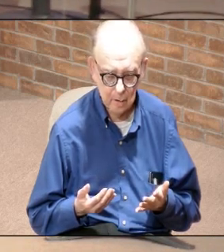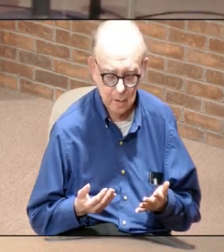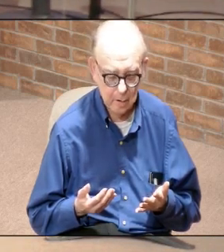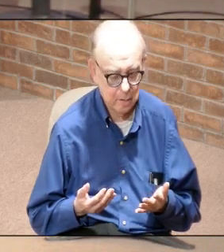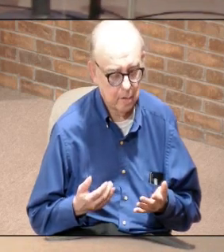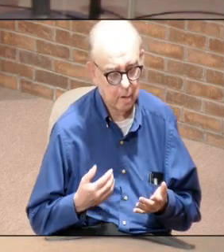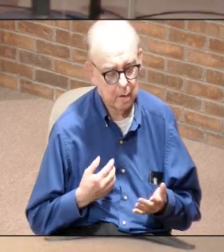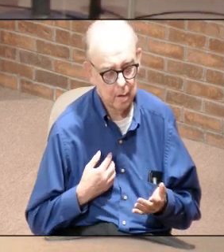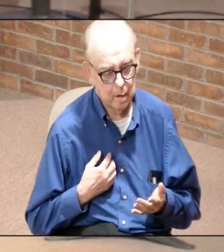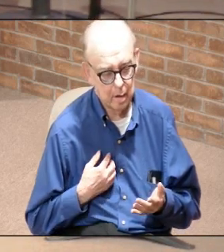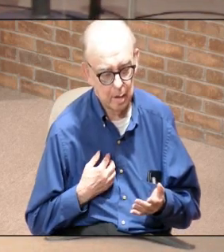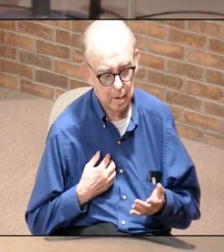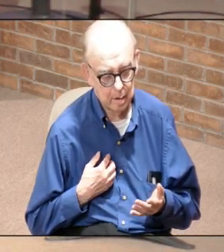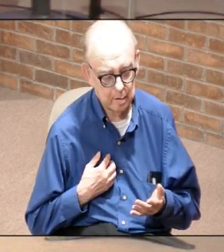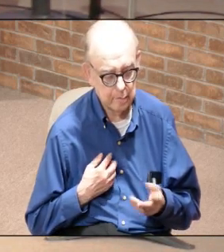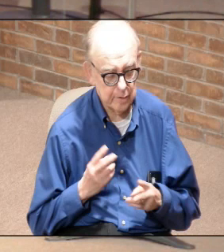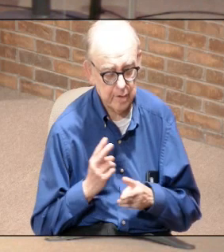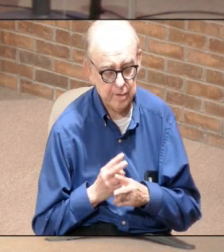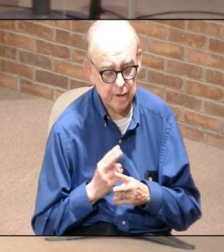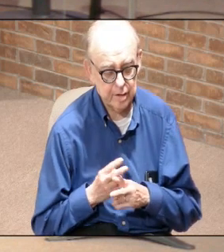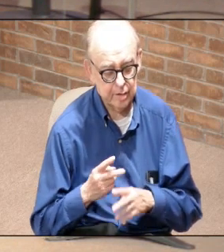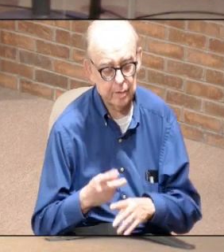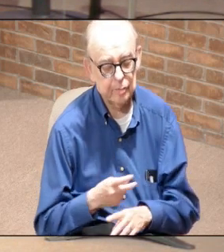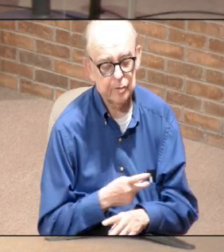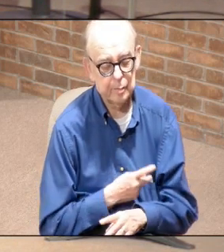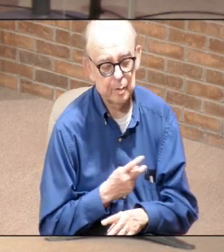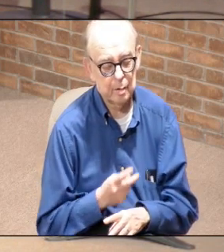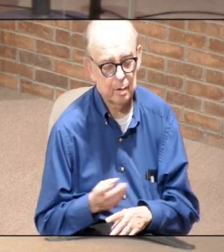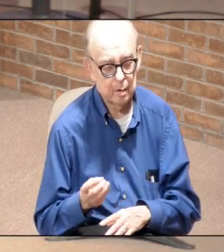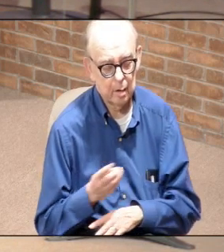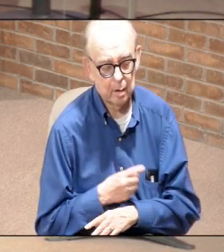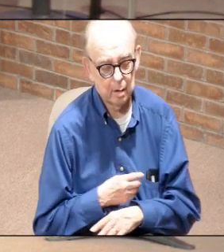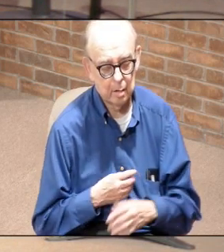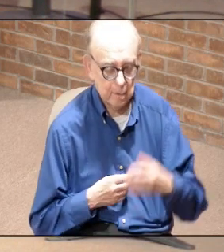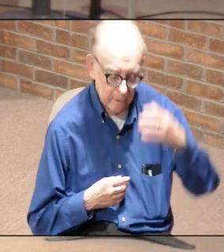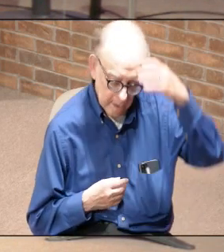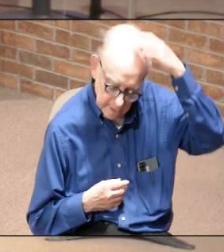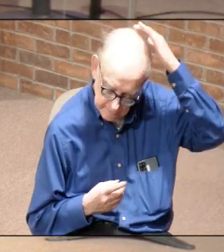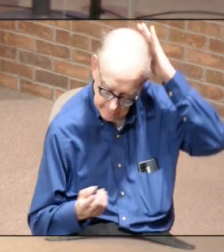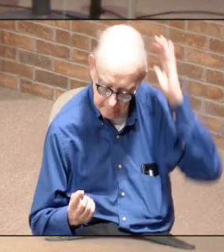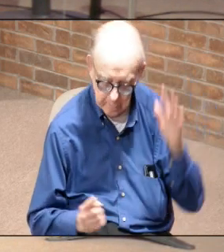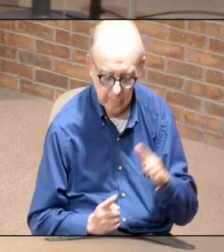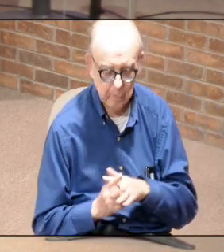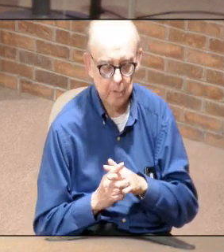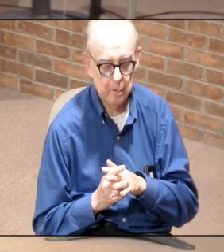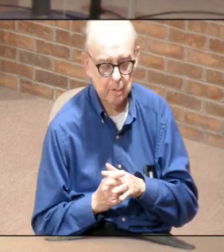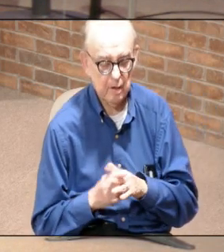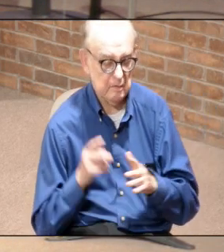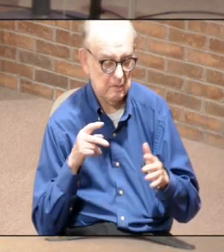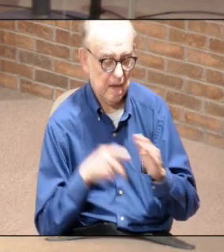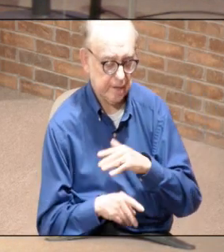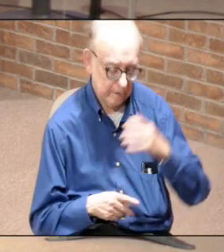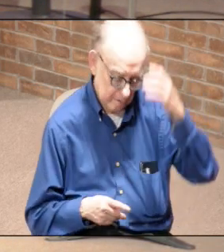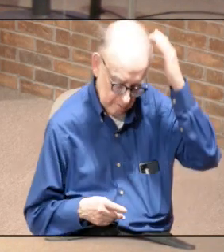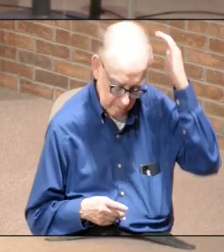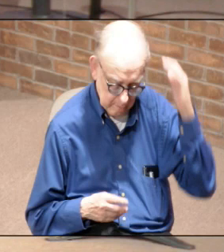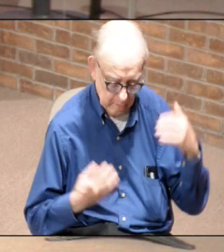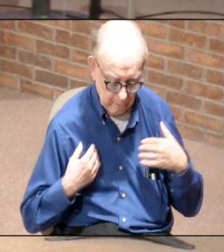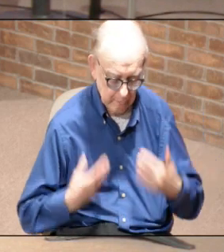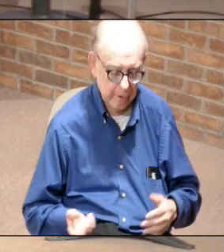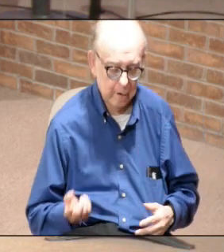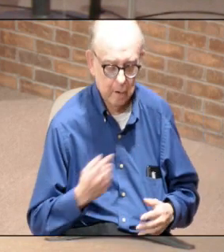I was tending the sheep one day, and a lion came up, and I slew it. Bear came